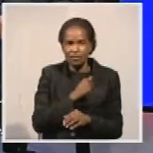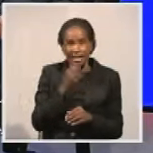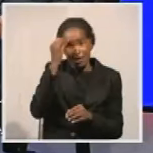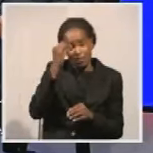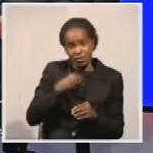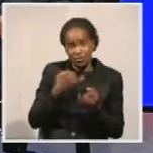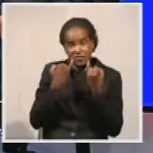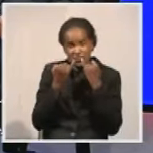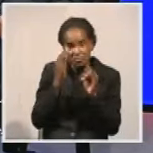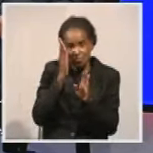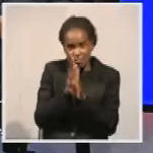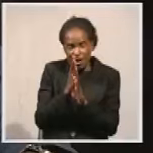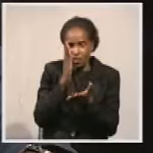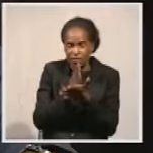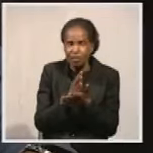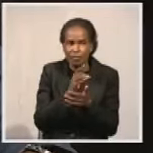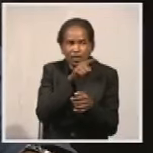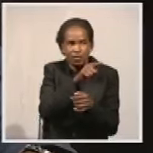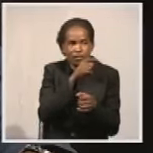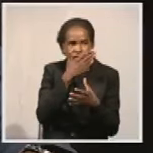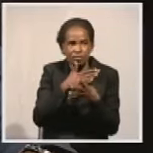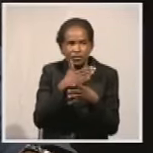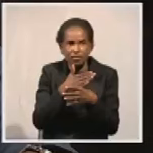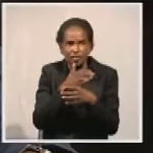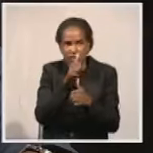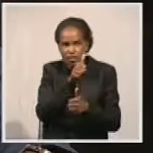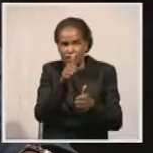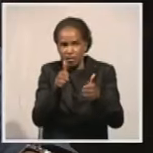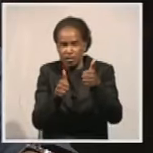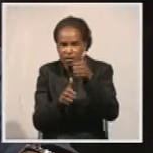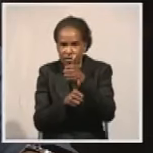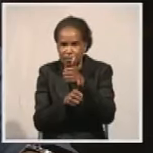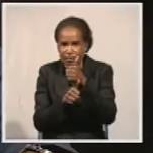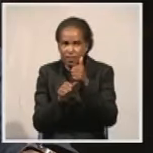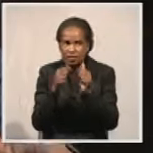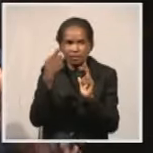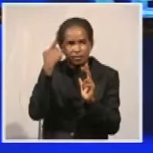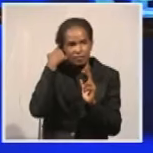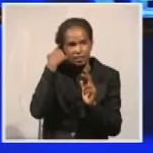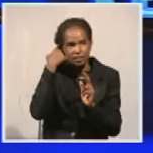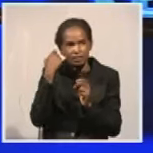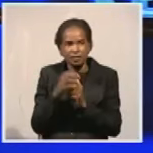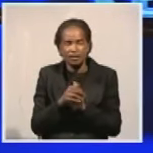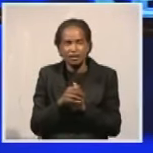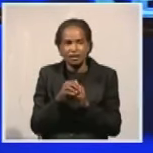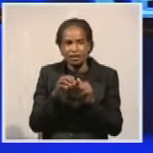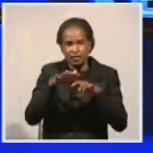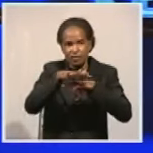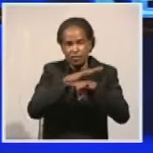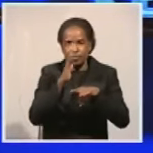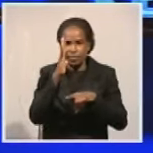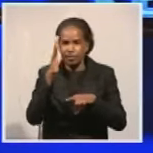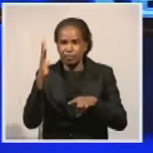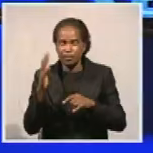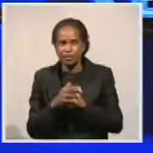here, as the Deputy Minister for Conservation and Tourism under the founding, I think you were there